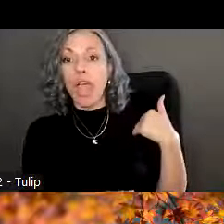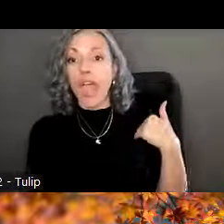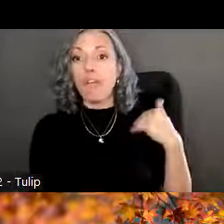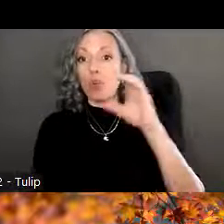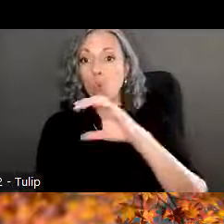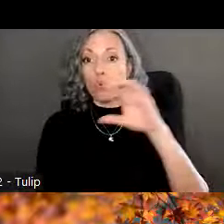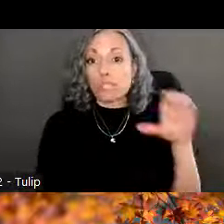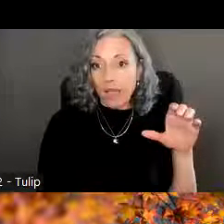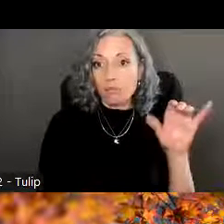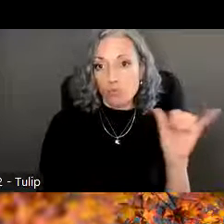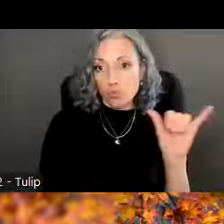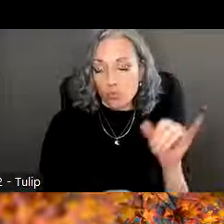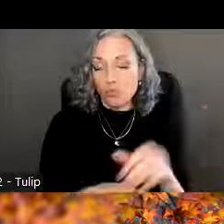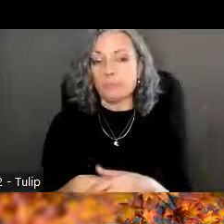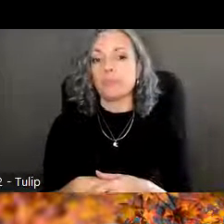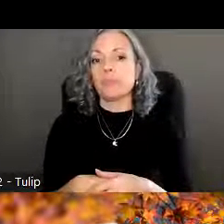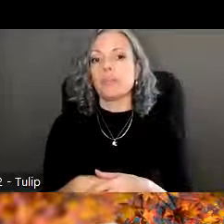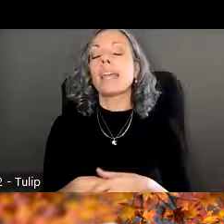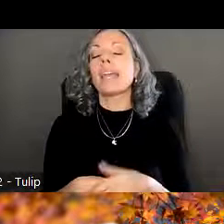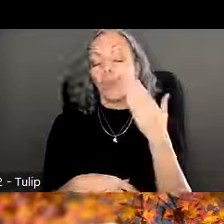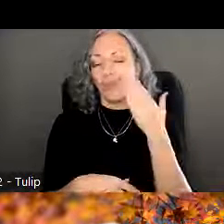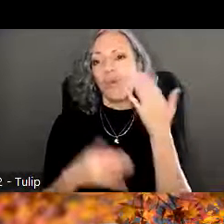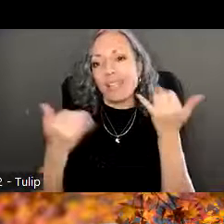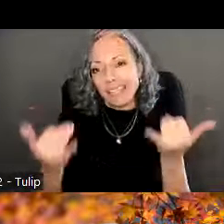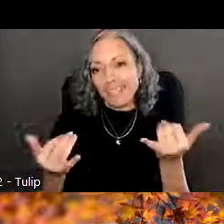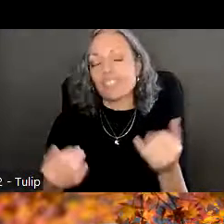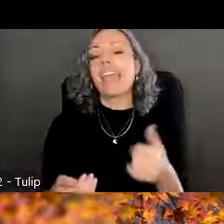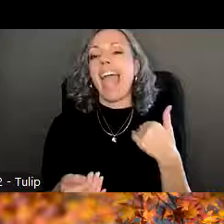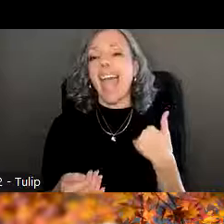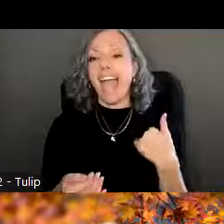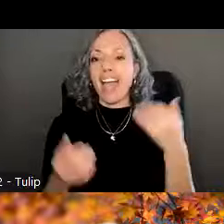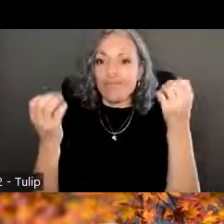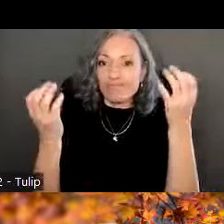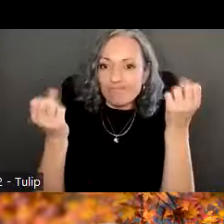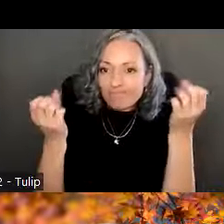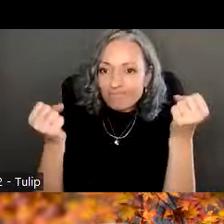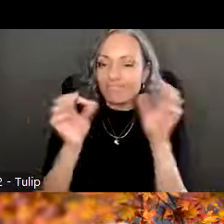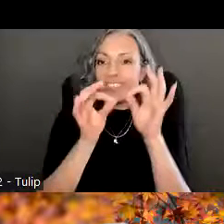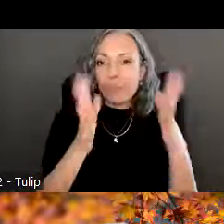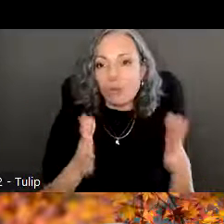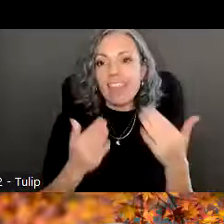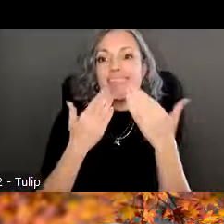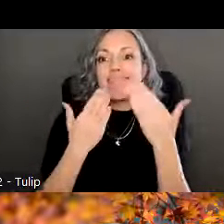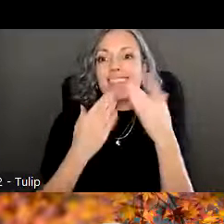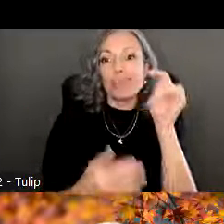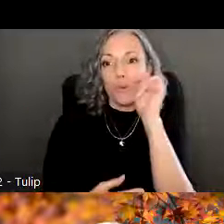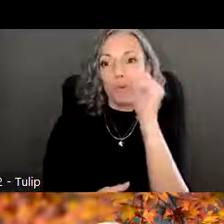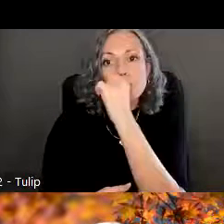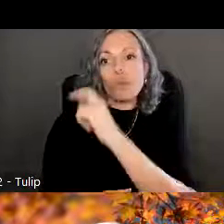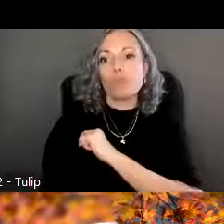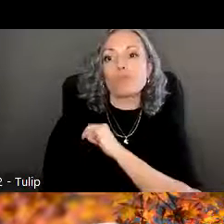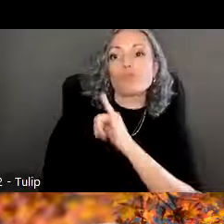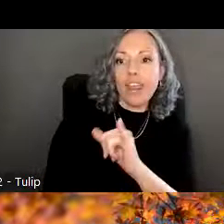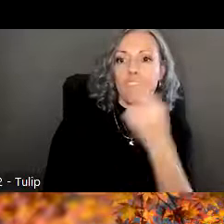via the Zoom webinar. And as you can see, we have American Sign Language interpretation. Thank you to Tulip and Trey for